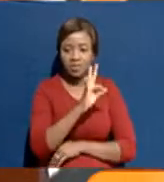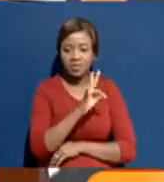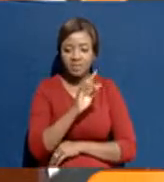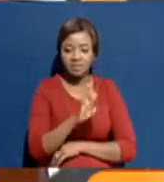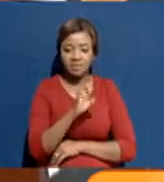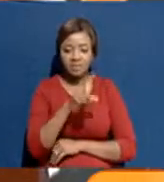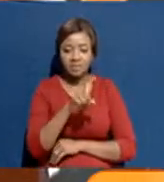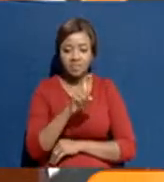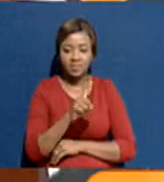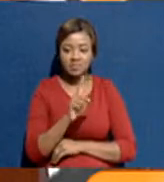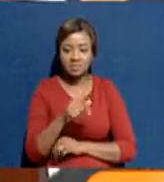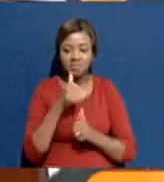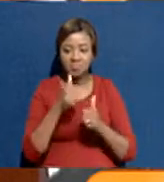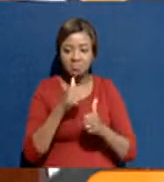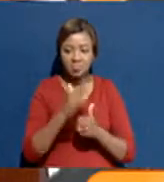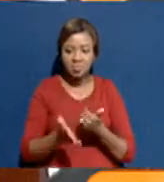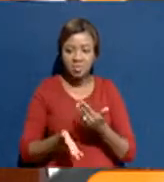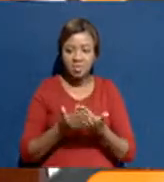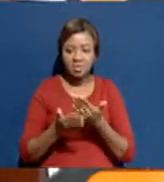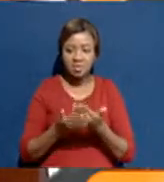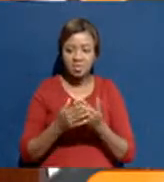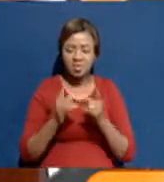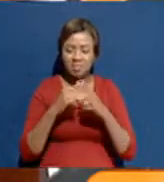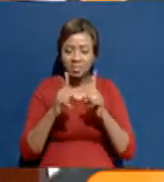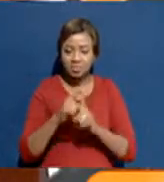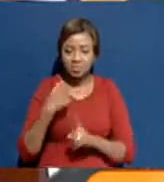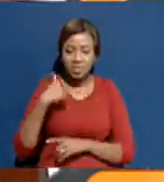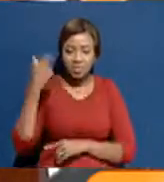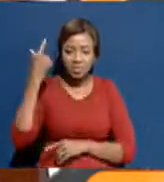think if we had somebody like